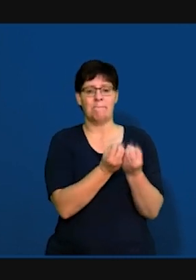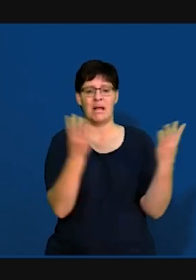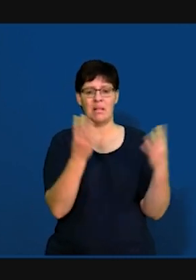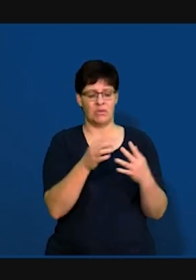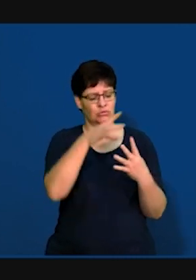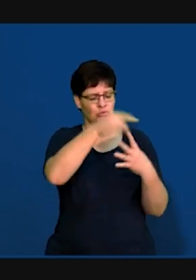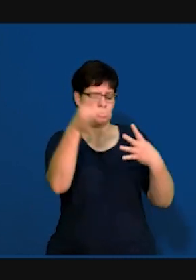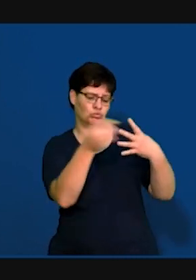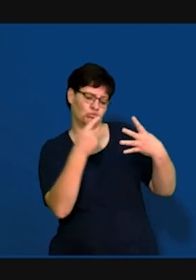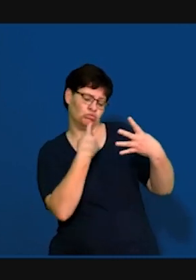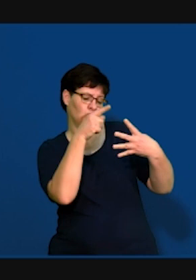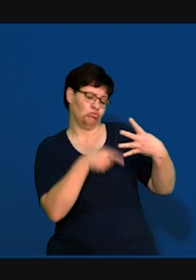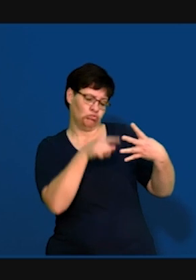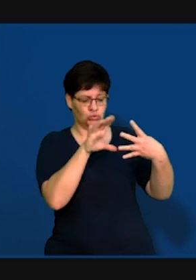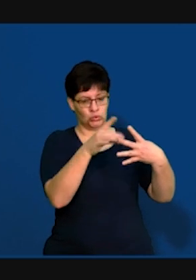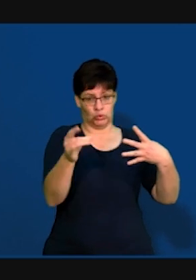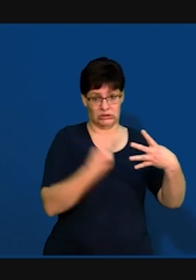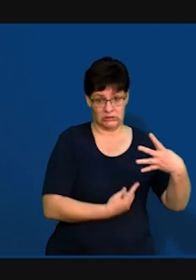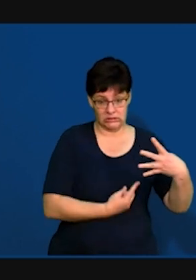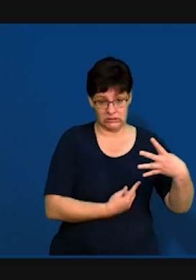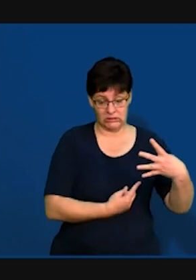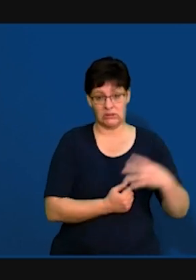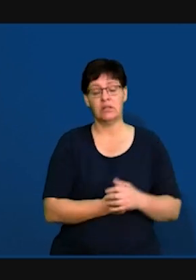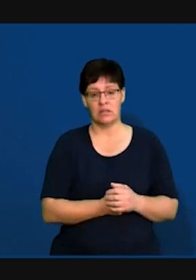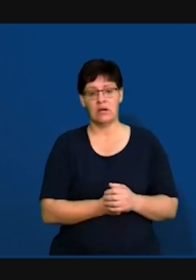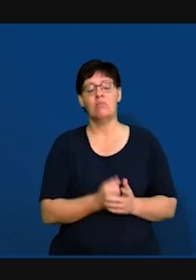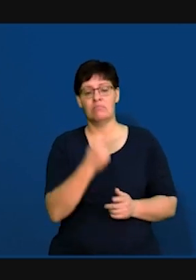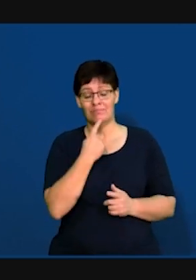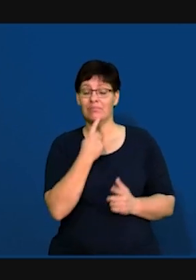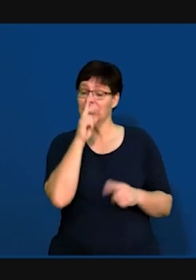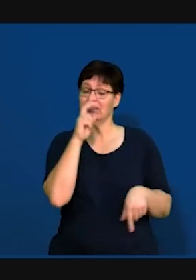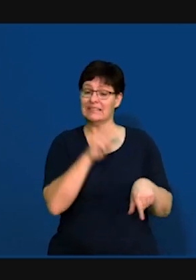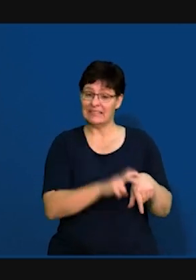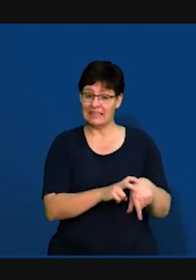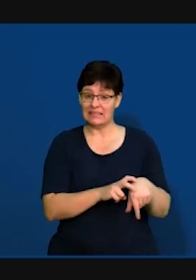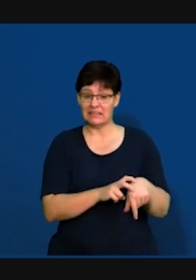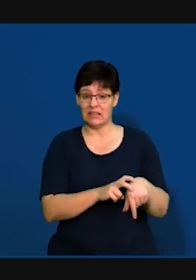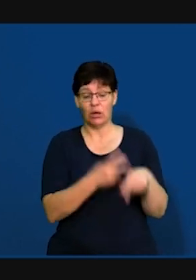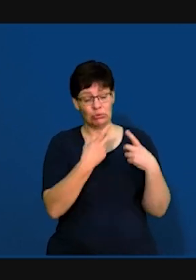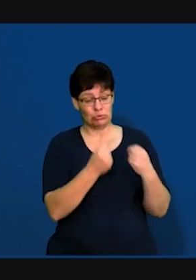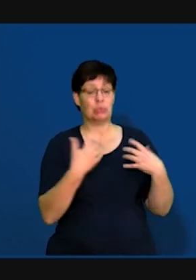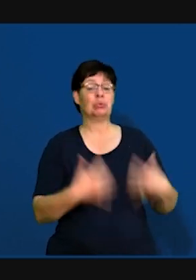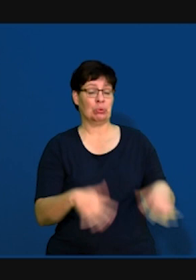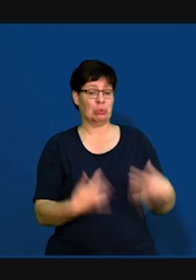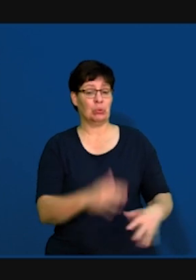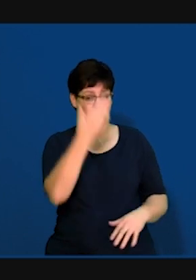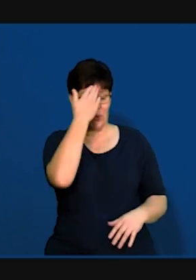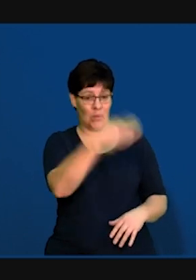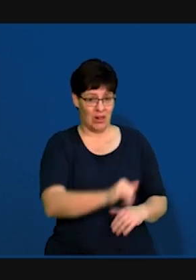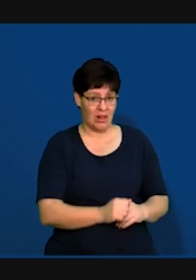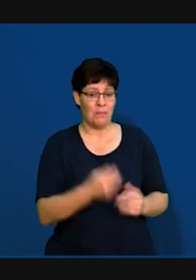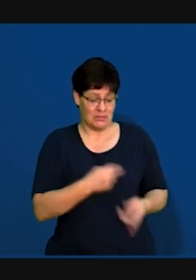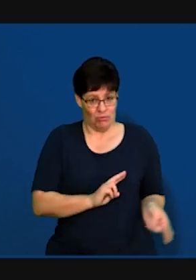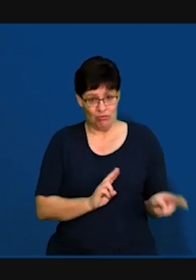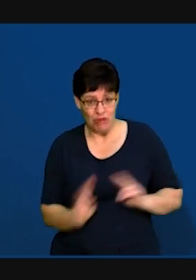questions, right? A lot, I think, needs to be done as far as the multiple choice questions are concerned, in terms of readiness,